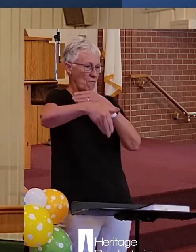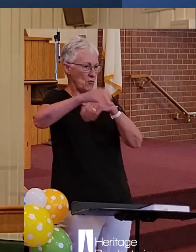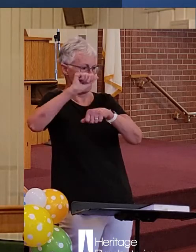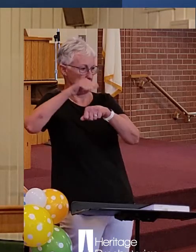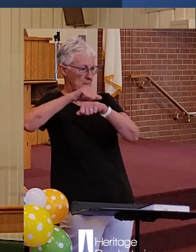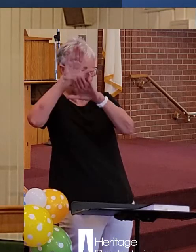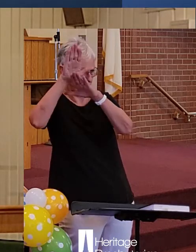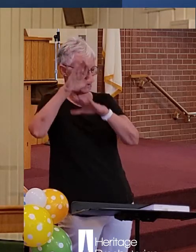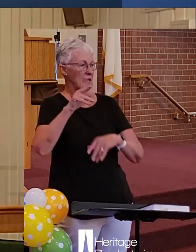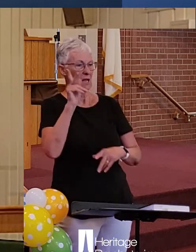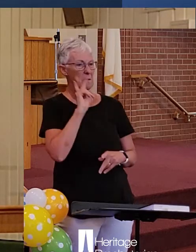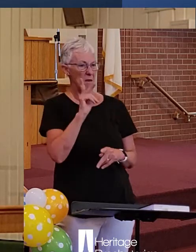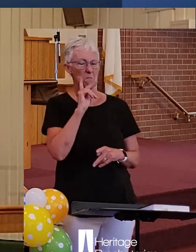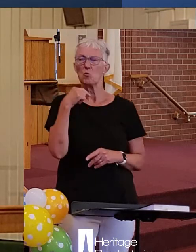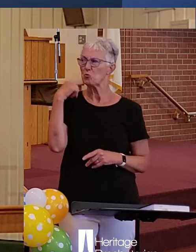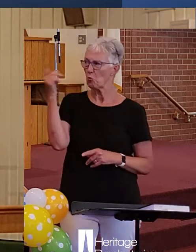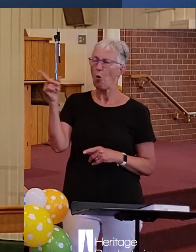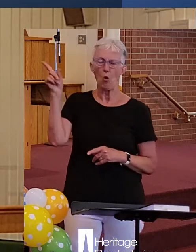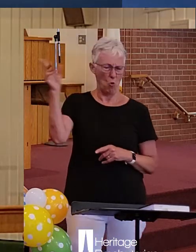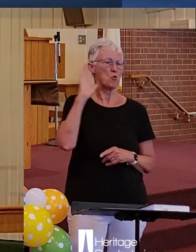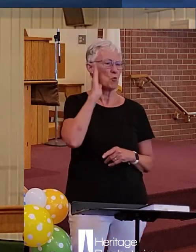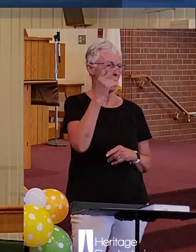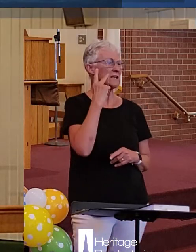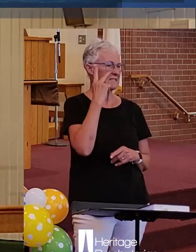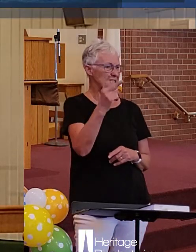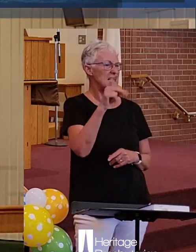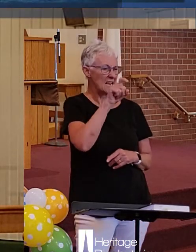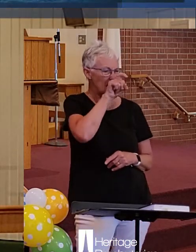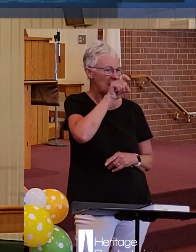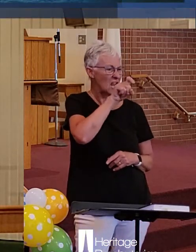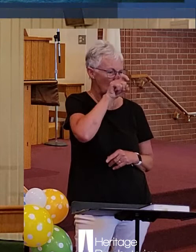eagles flying there every evening above the dam.